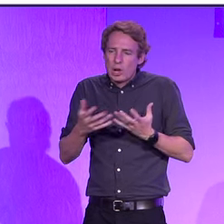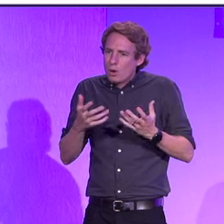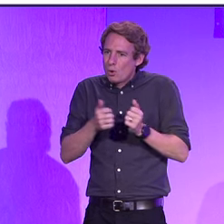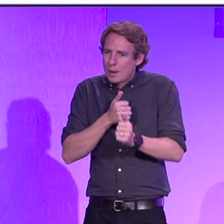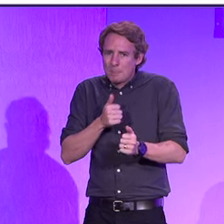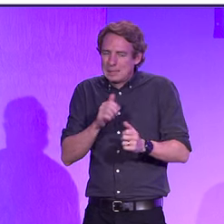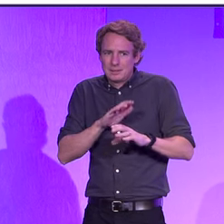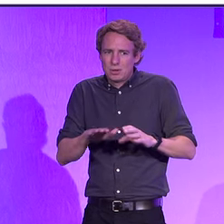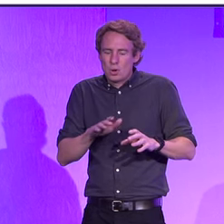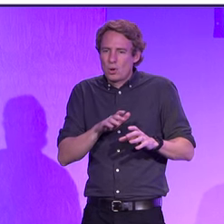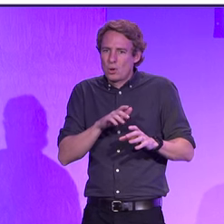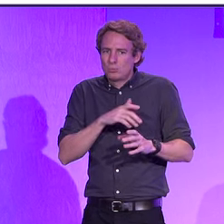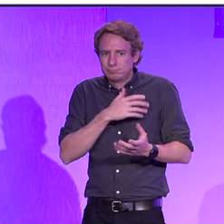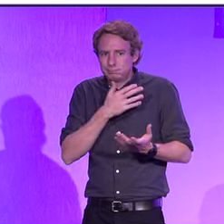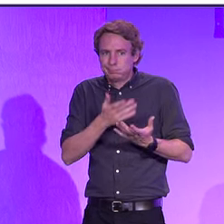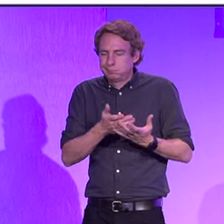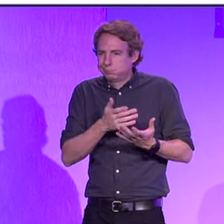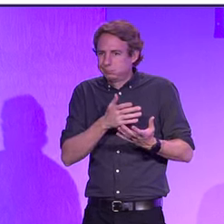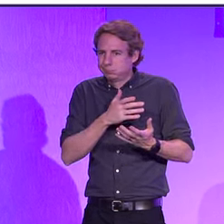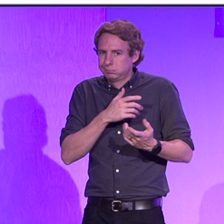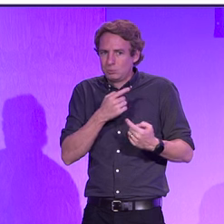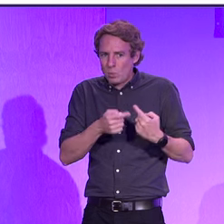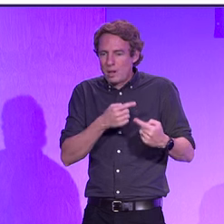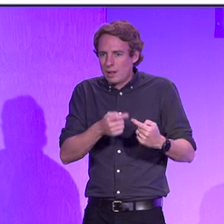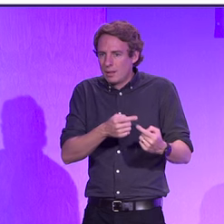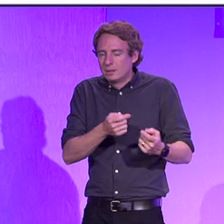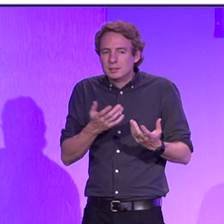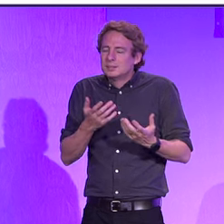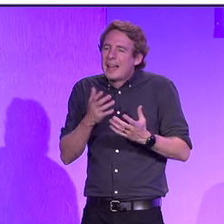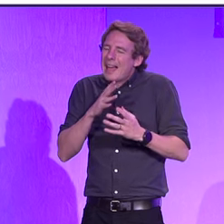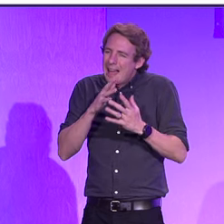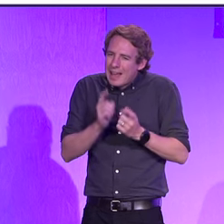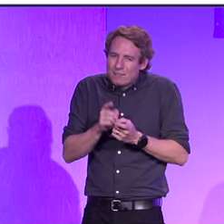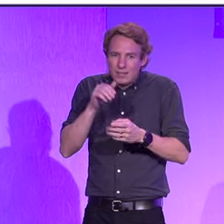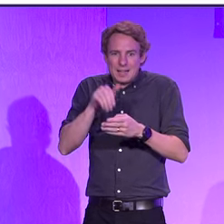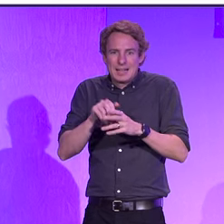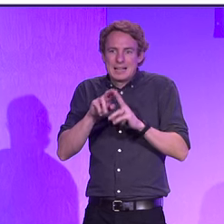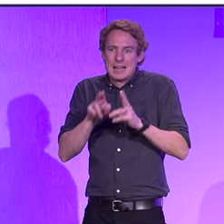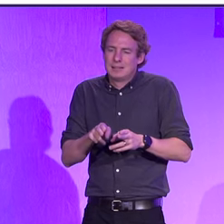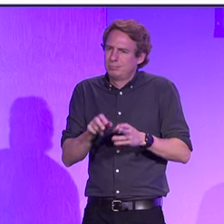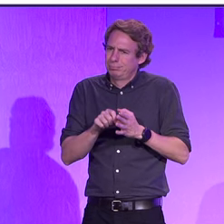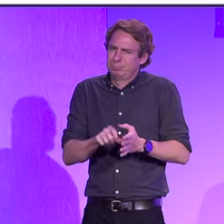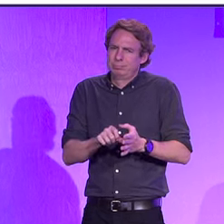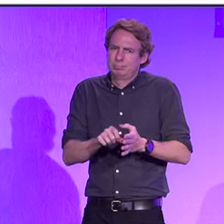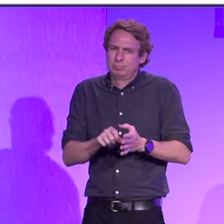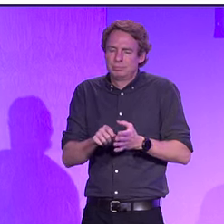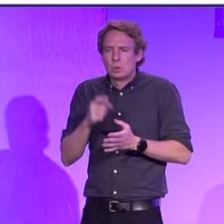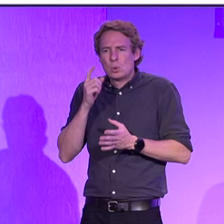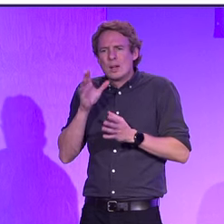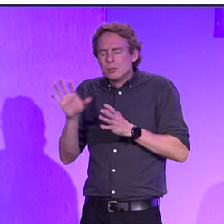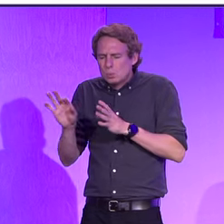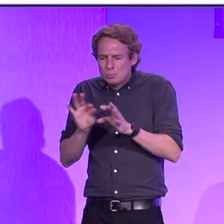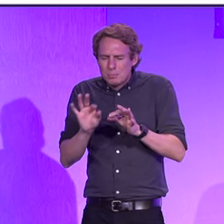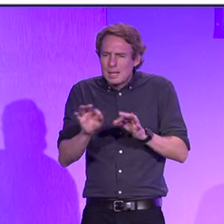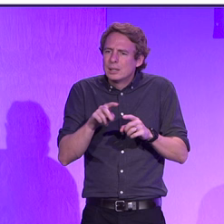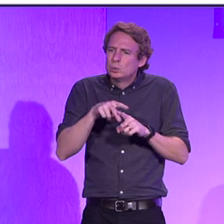enough to do everything in-house. So really, at the end of the day, when you're choosing tooling, it's kind of a question of, like, does this